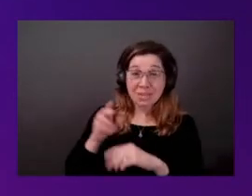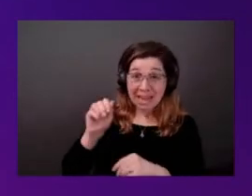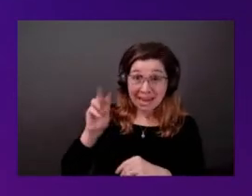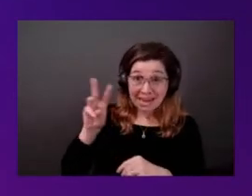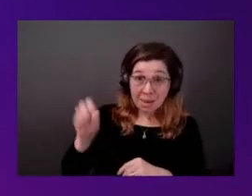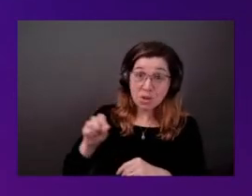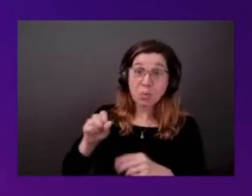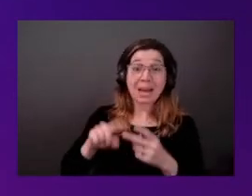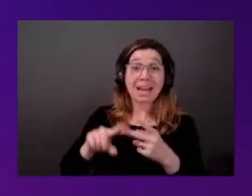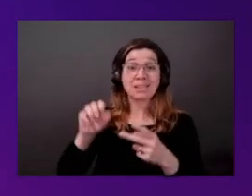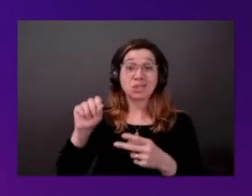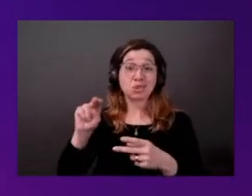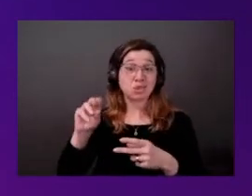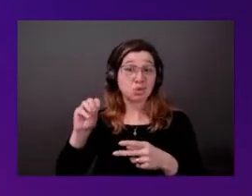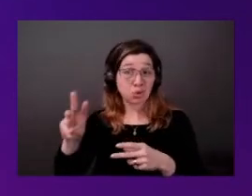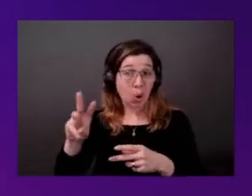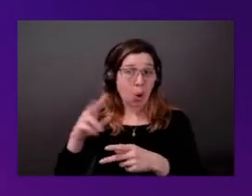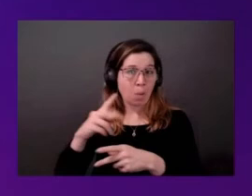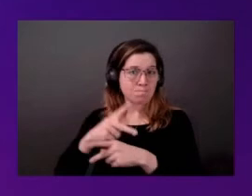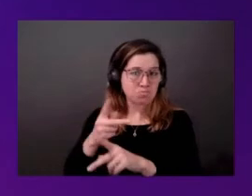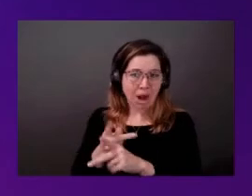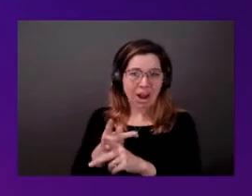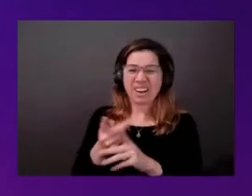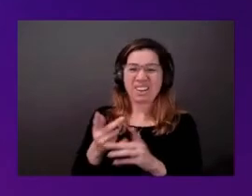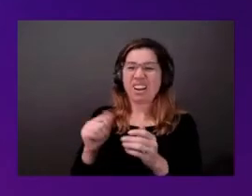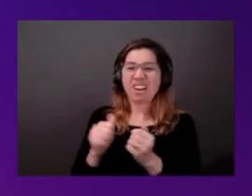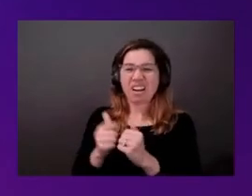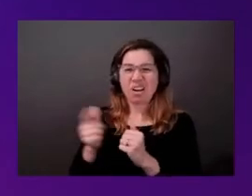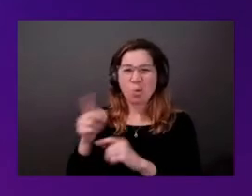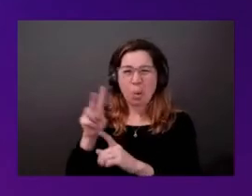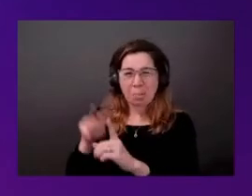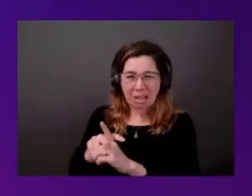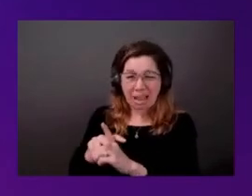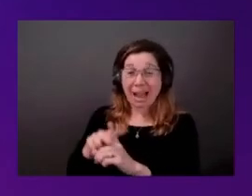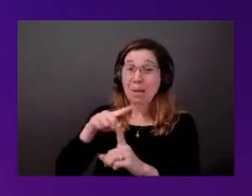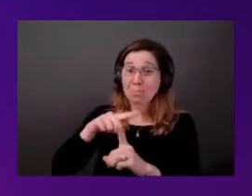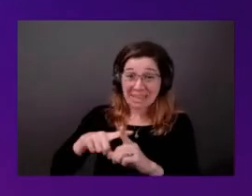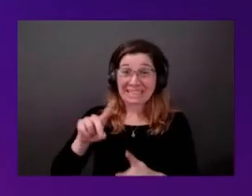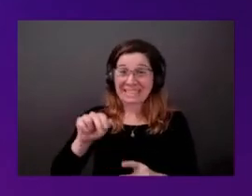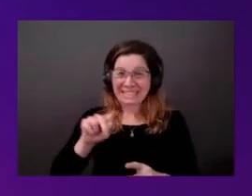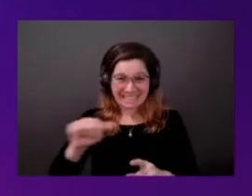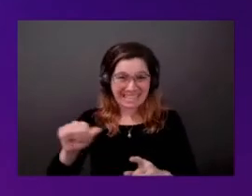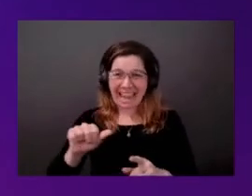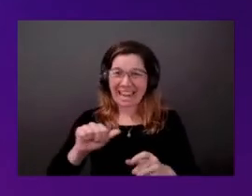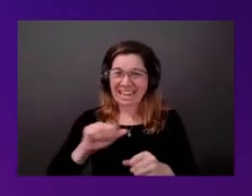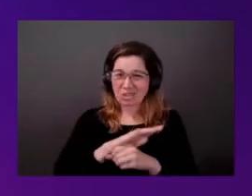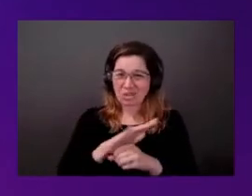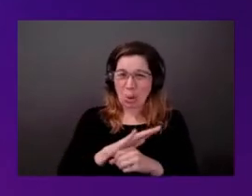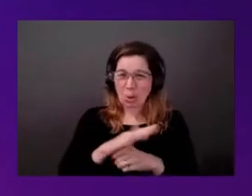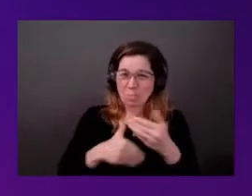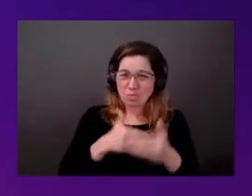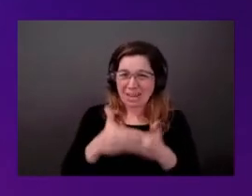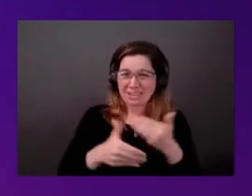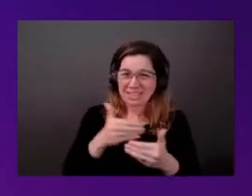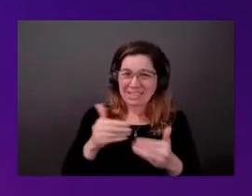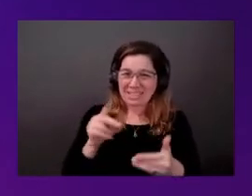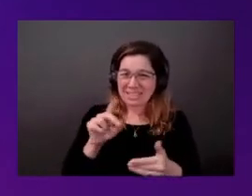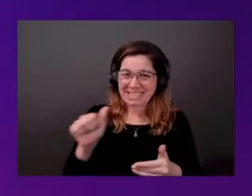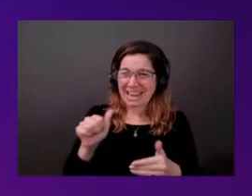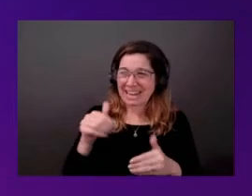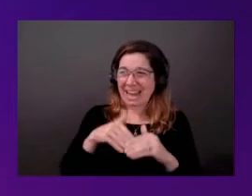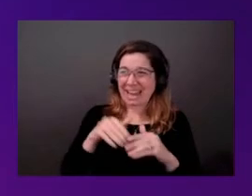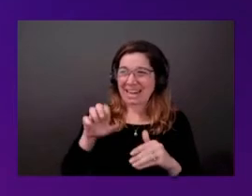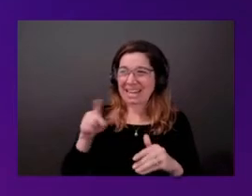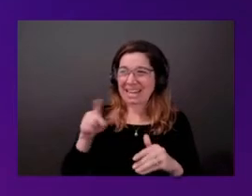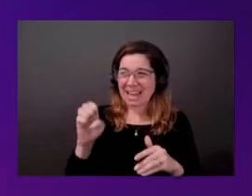for your private 5G solutions and also like local data processing at the edge. Absolutely. A couple of years ago, we